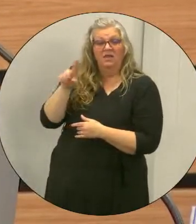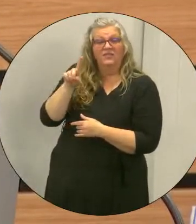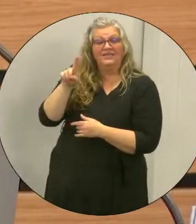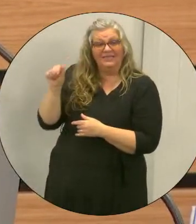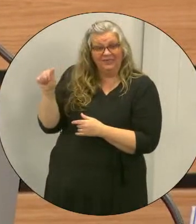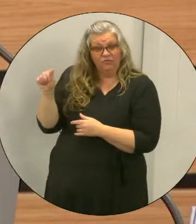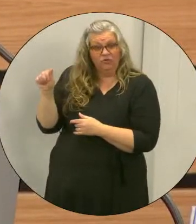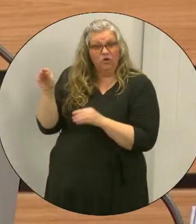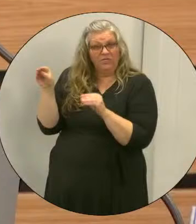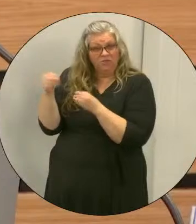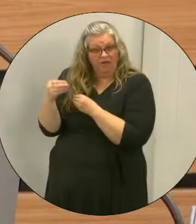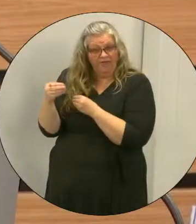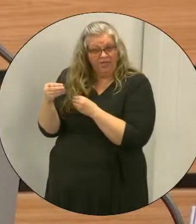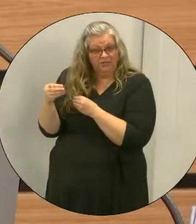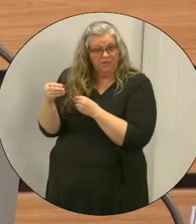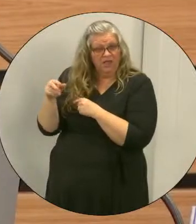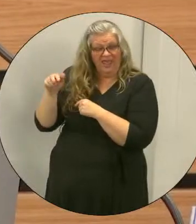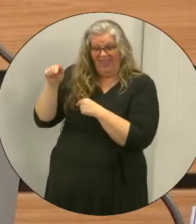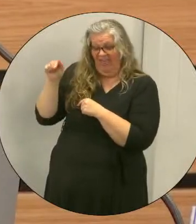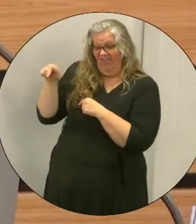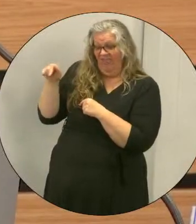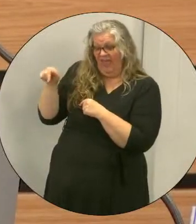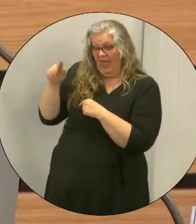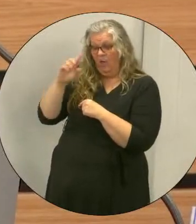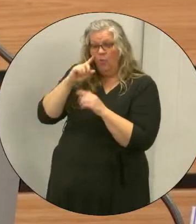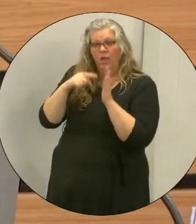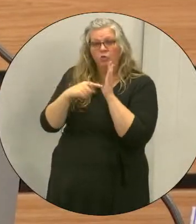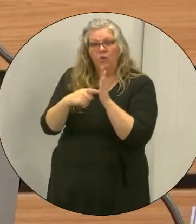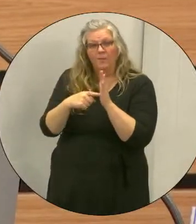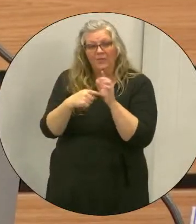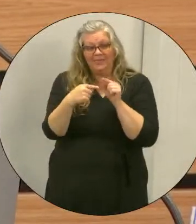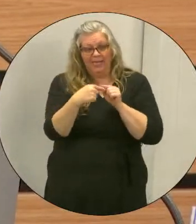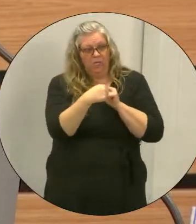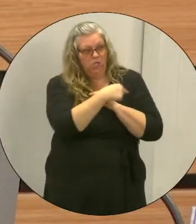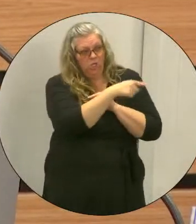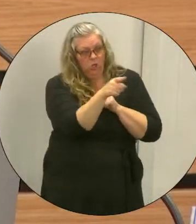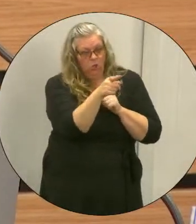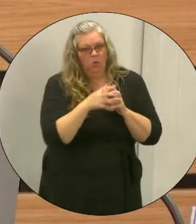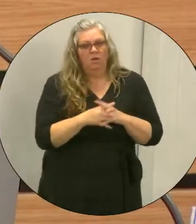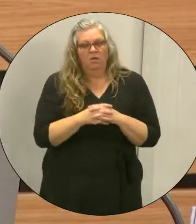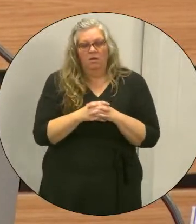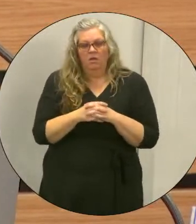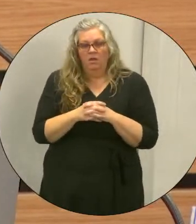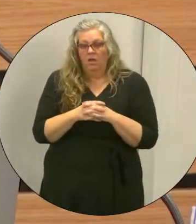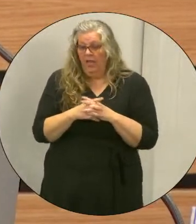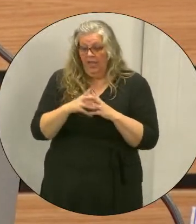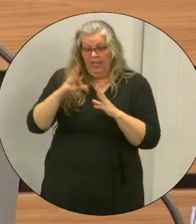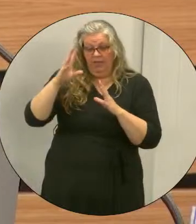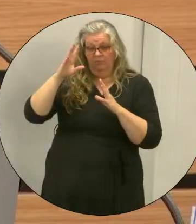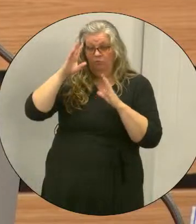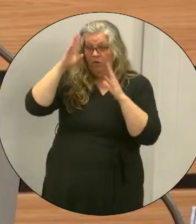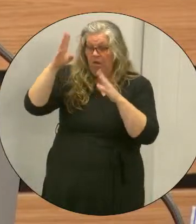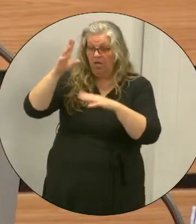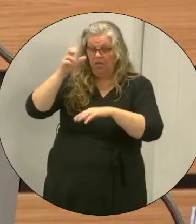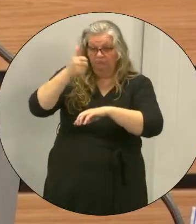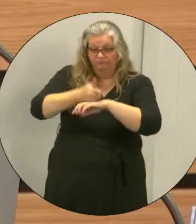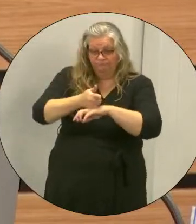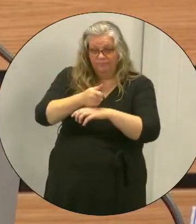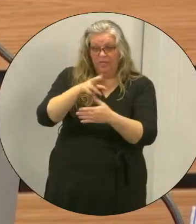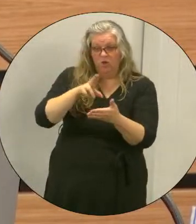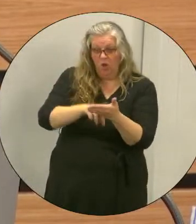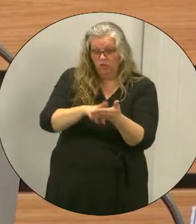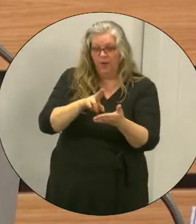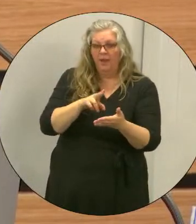attorney's office to have them represent you in creating a contract that you